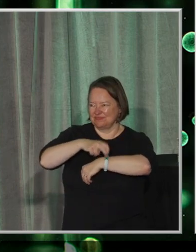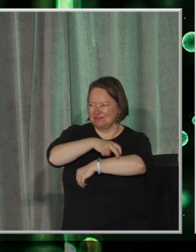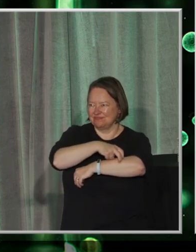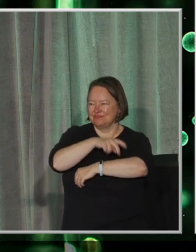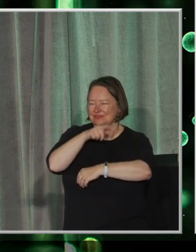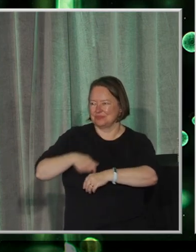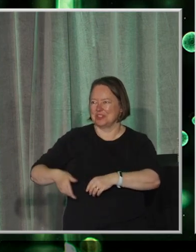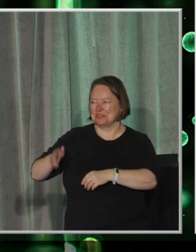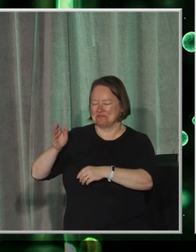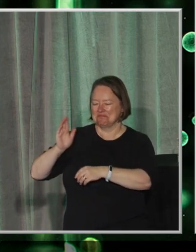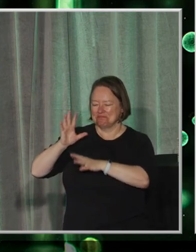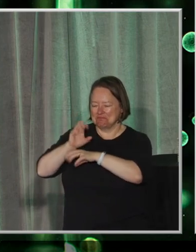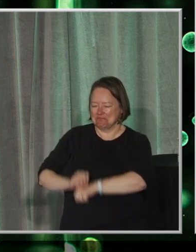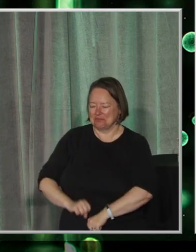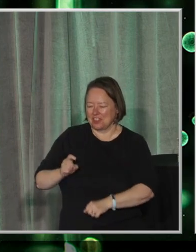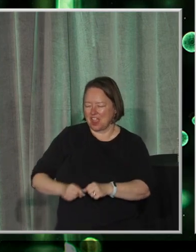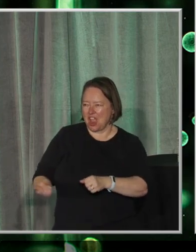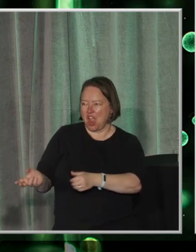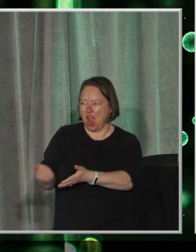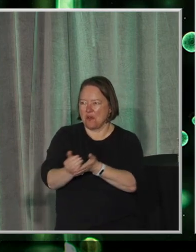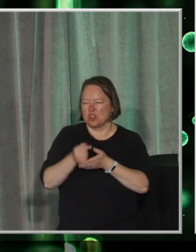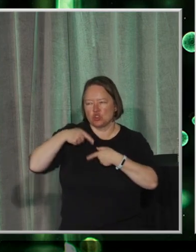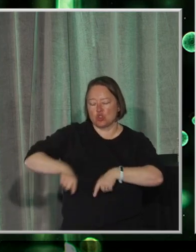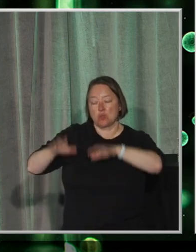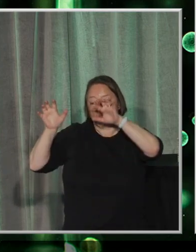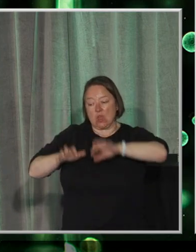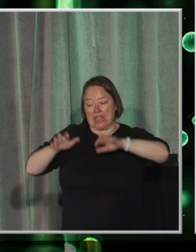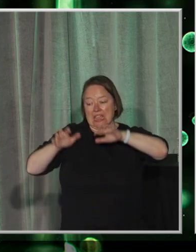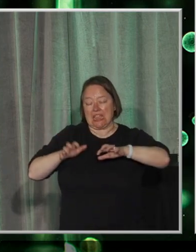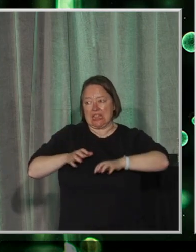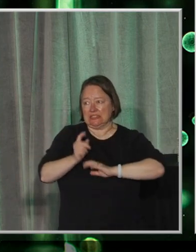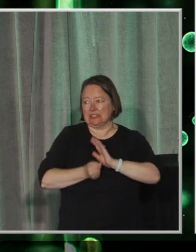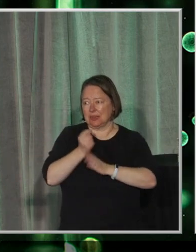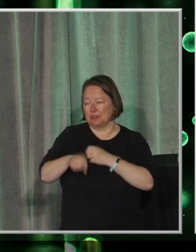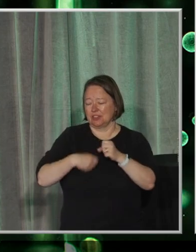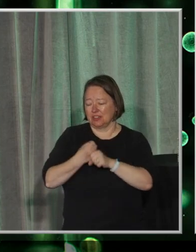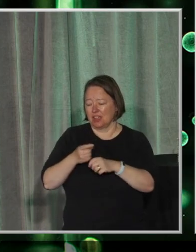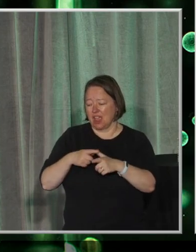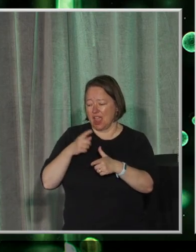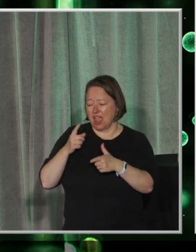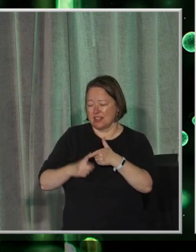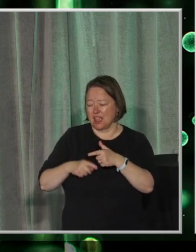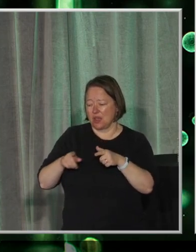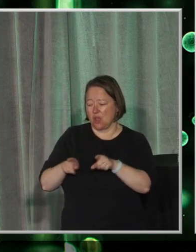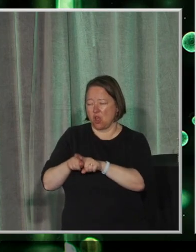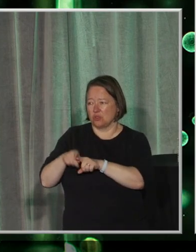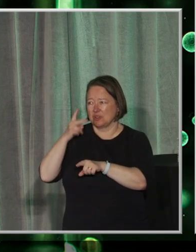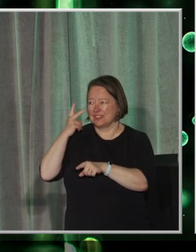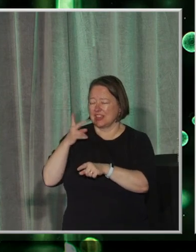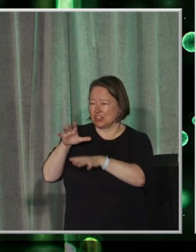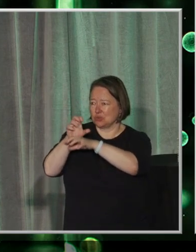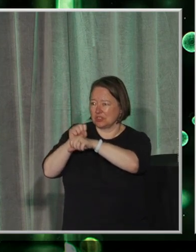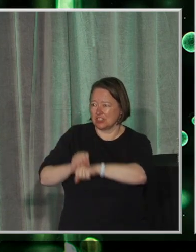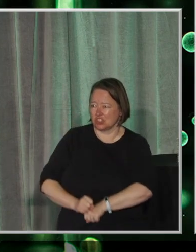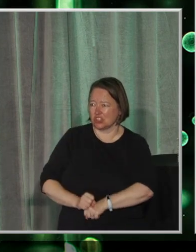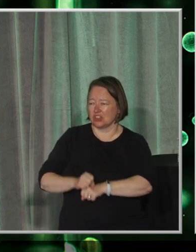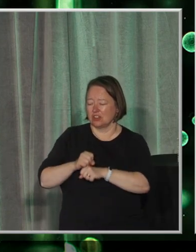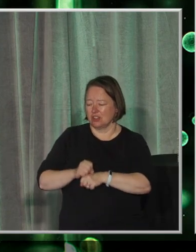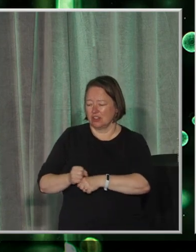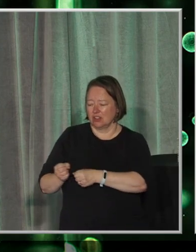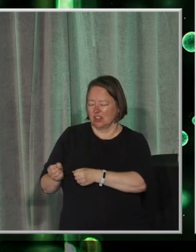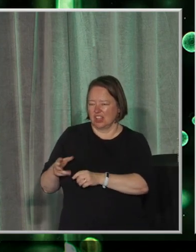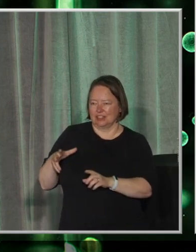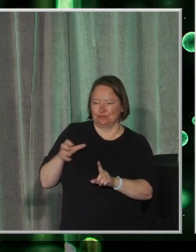traditionally Senene are harvested only during the rain seasons. And from the first photo, we can see one of the traditional trapping method